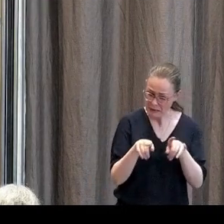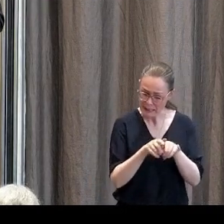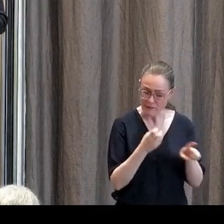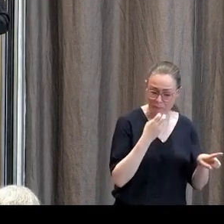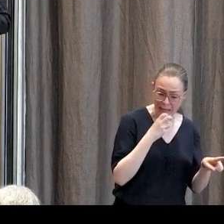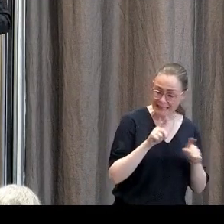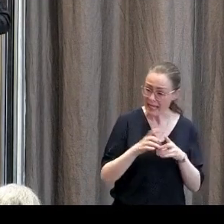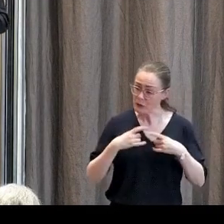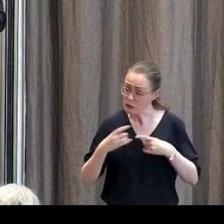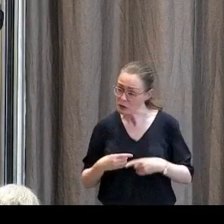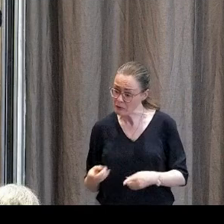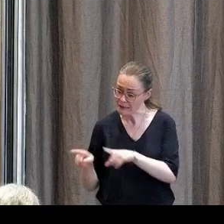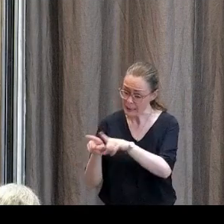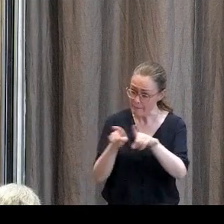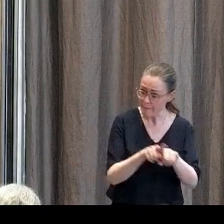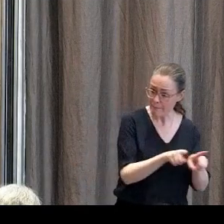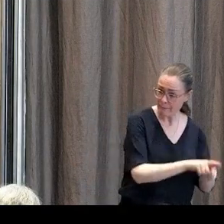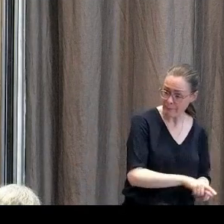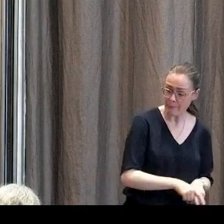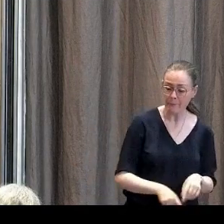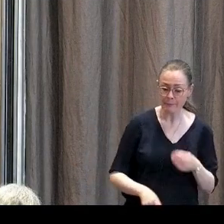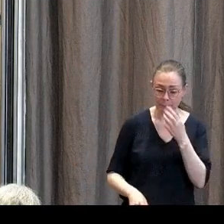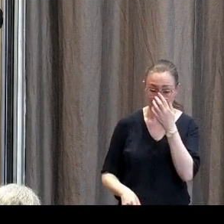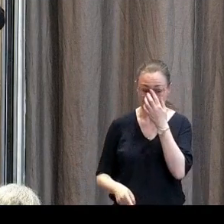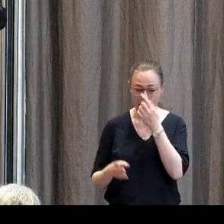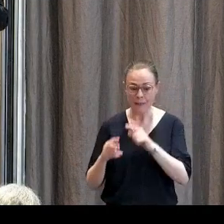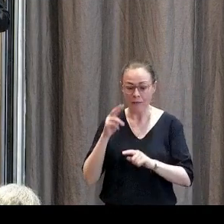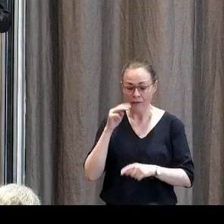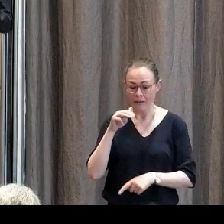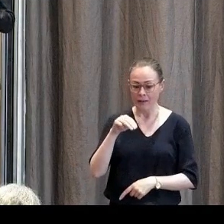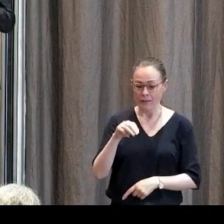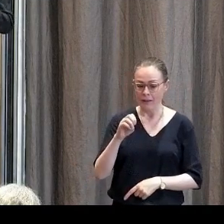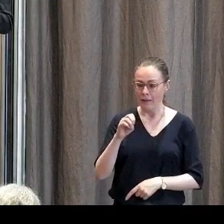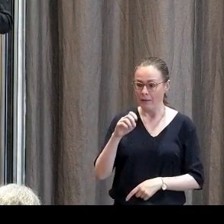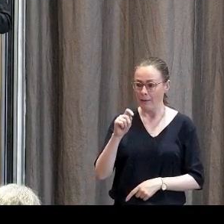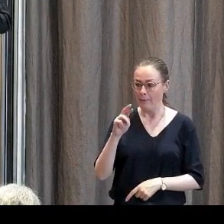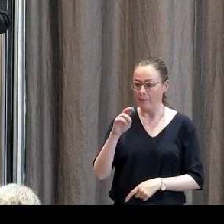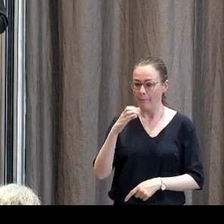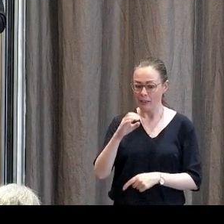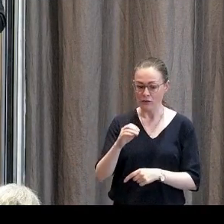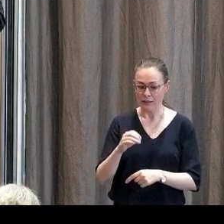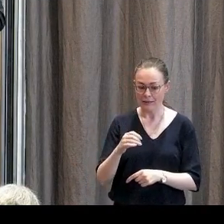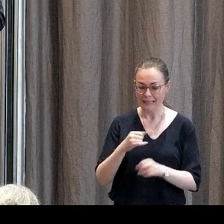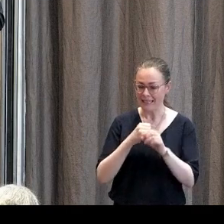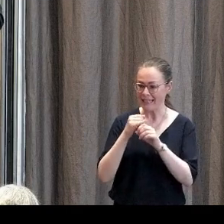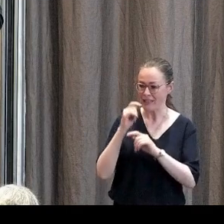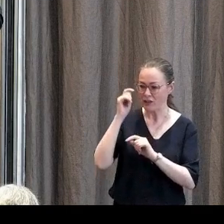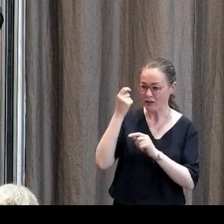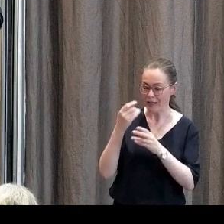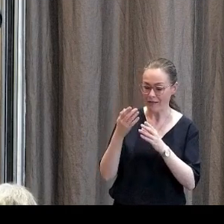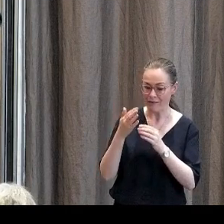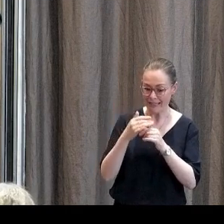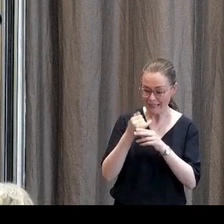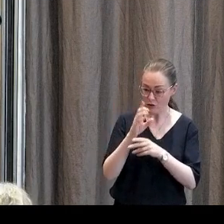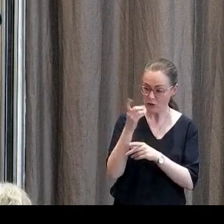the humans. So this led us to METRIC, which is our clinical trial of our microRNA therapy in dogs with